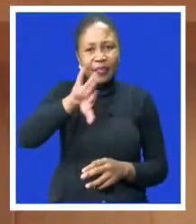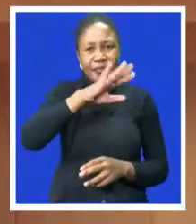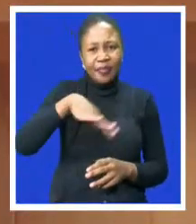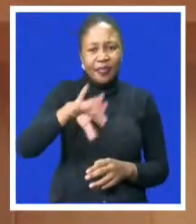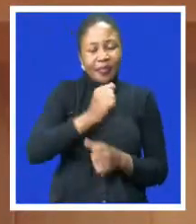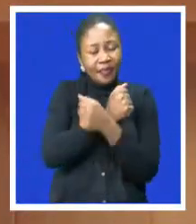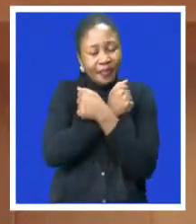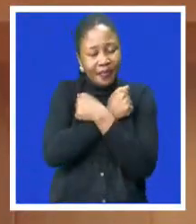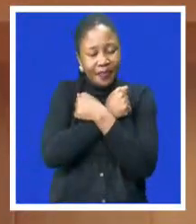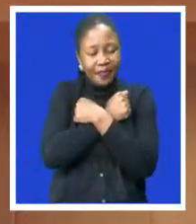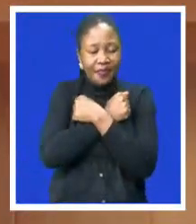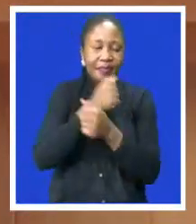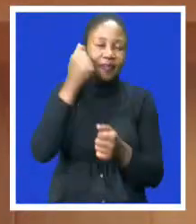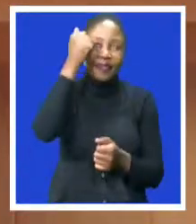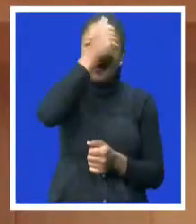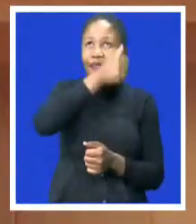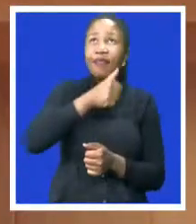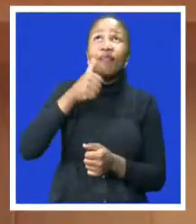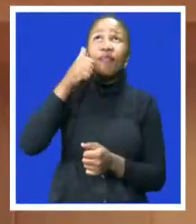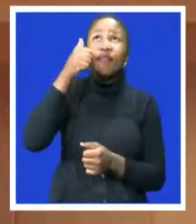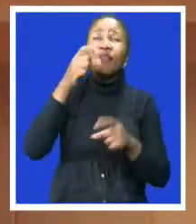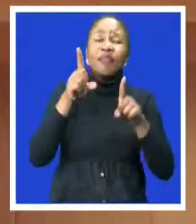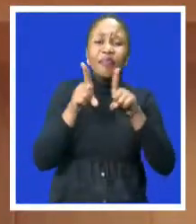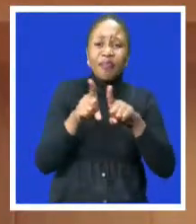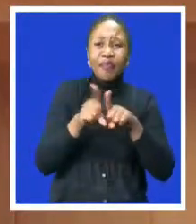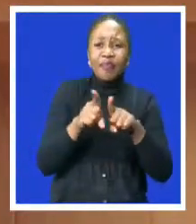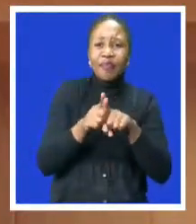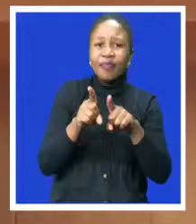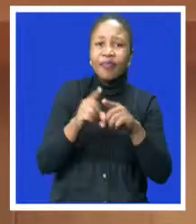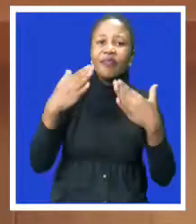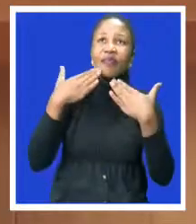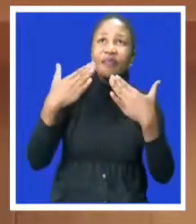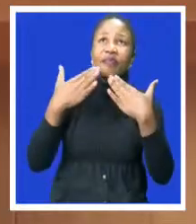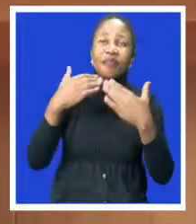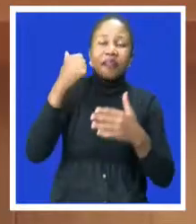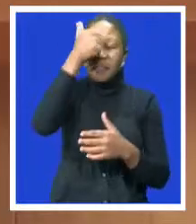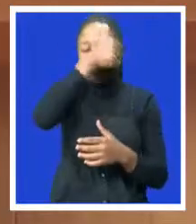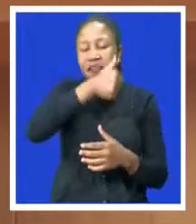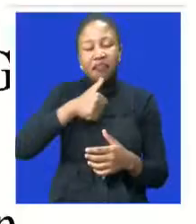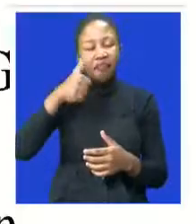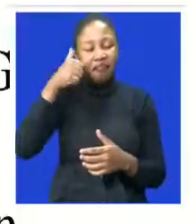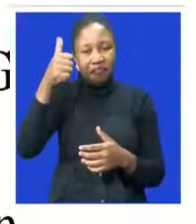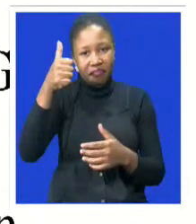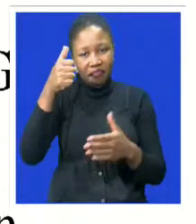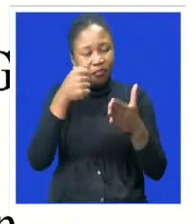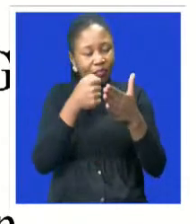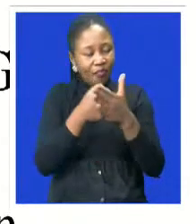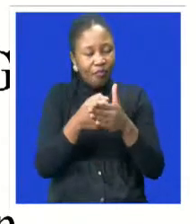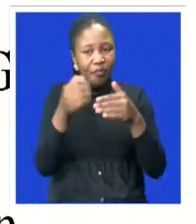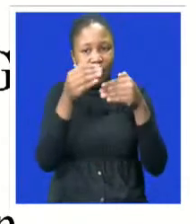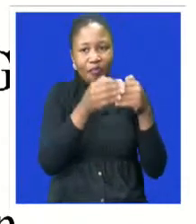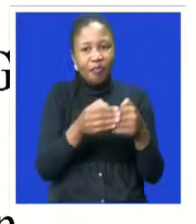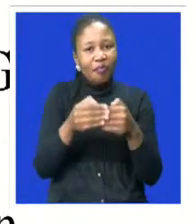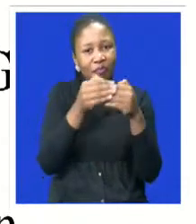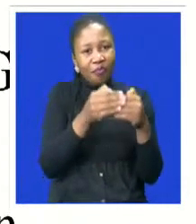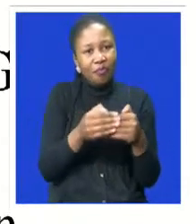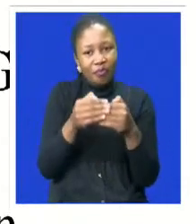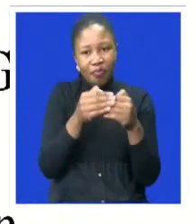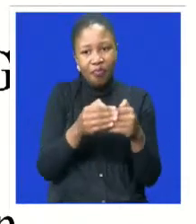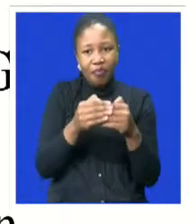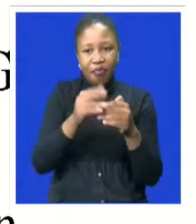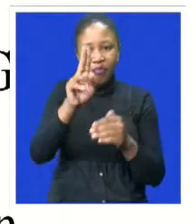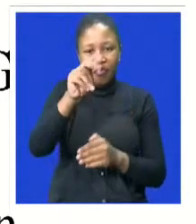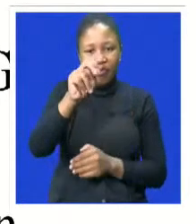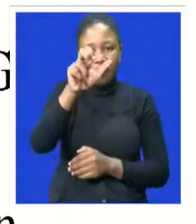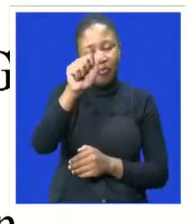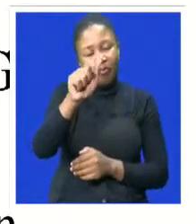nature. As I have said, dear learner, by the end of this lesson, I expect you to list 3 things